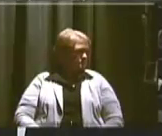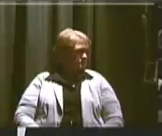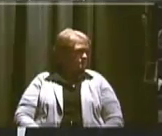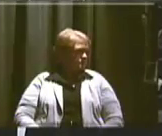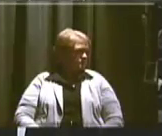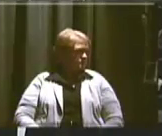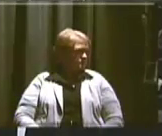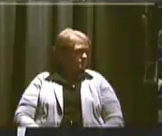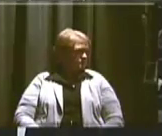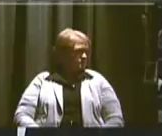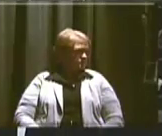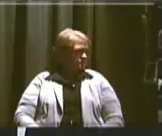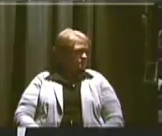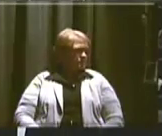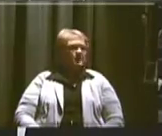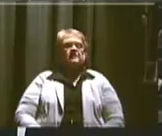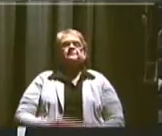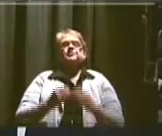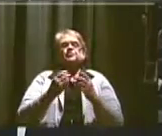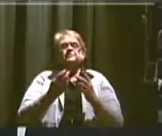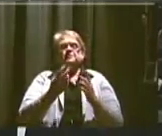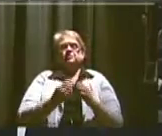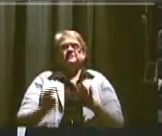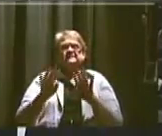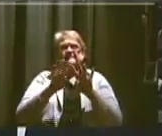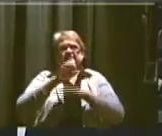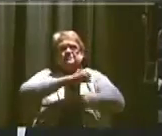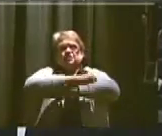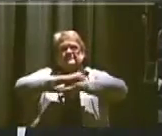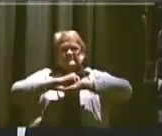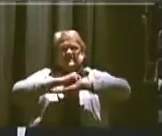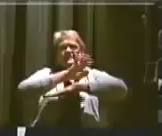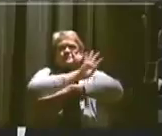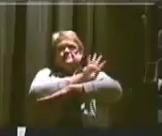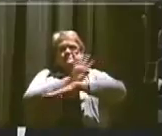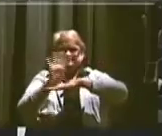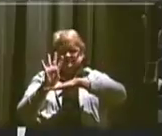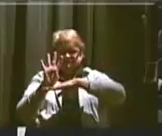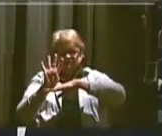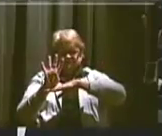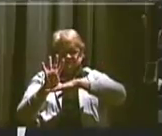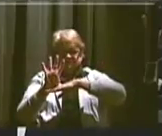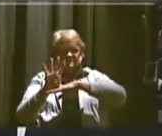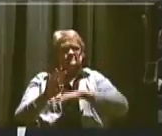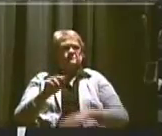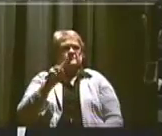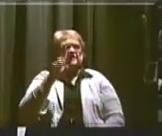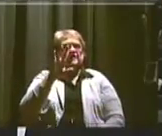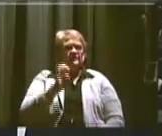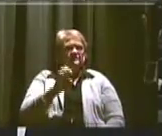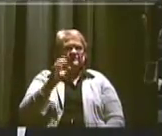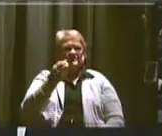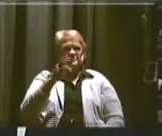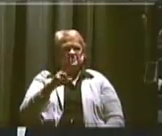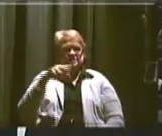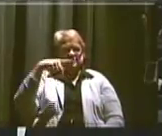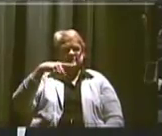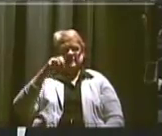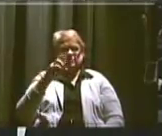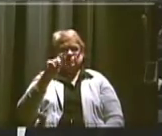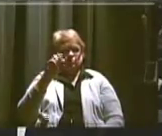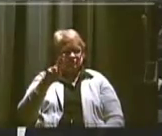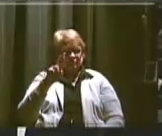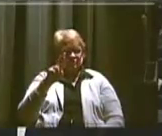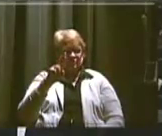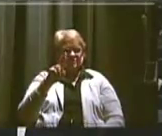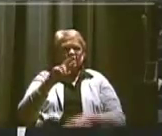If you all will please take the stage, Board Vice Chair Porter, if you will join the students and Principal